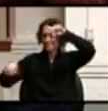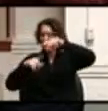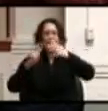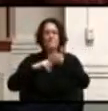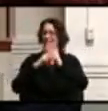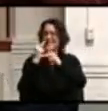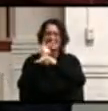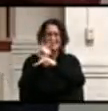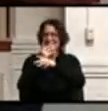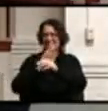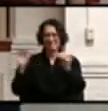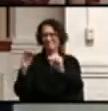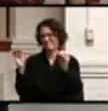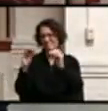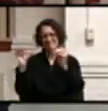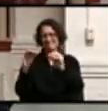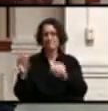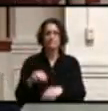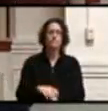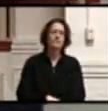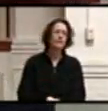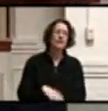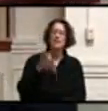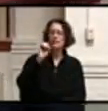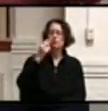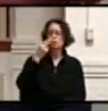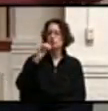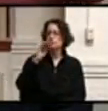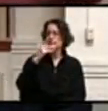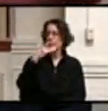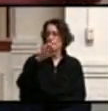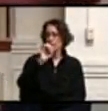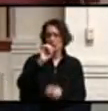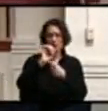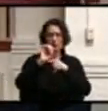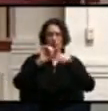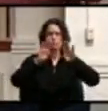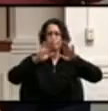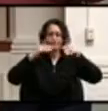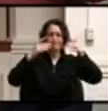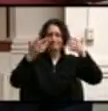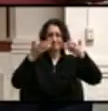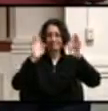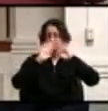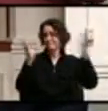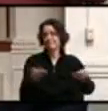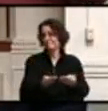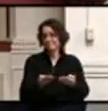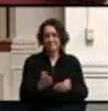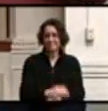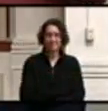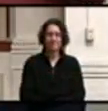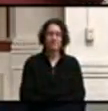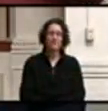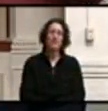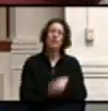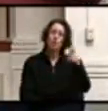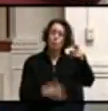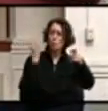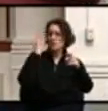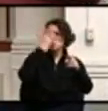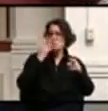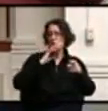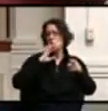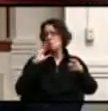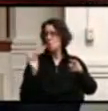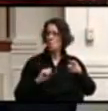Architectural shingles, decent quality overhead doors. And so it's going to fit into the neighborhood. I think it will.